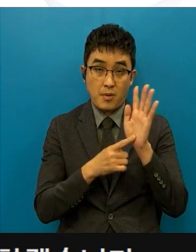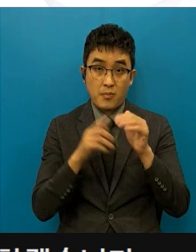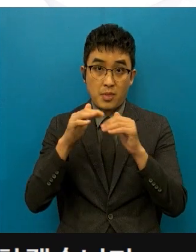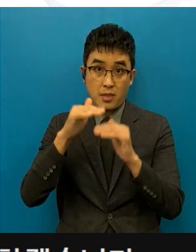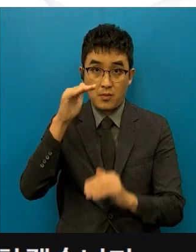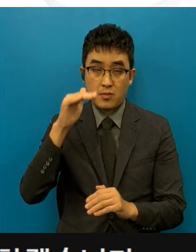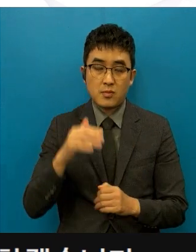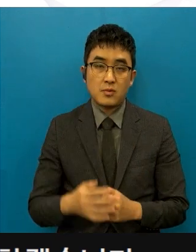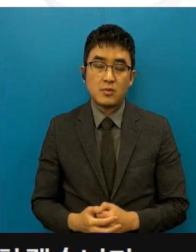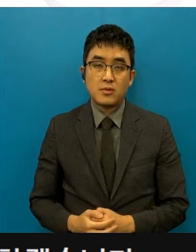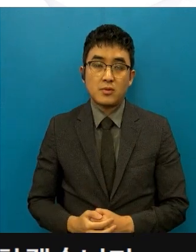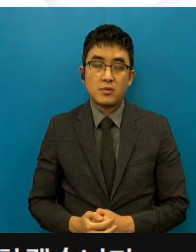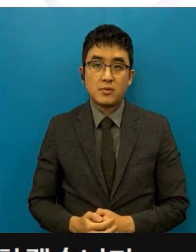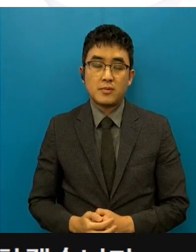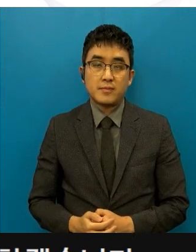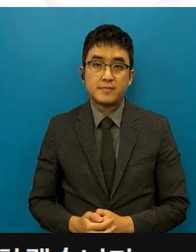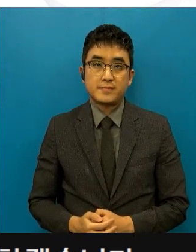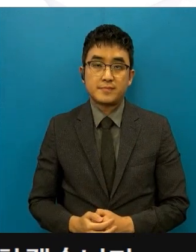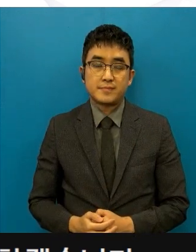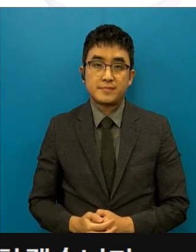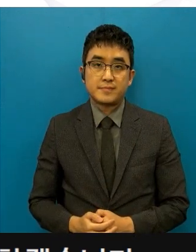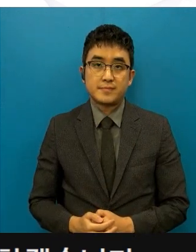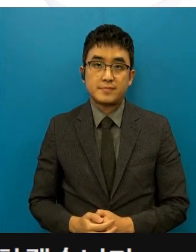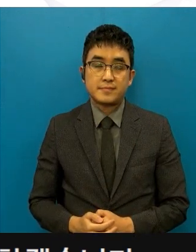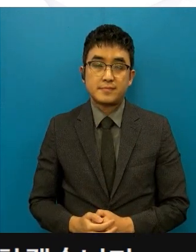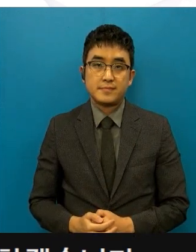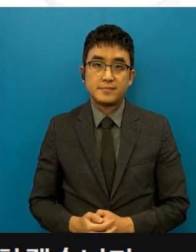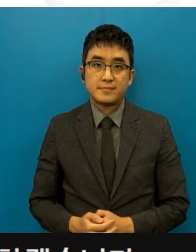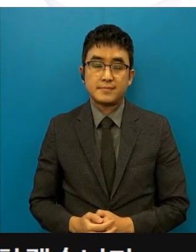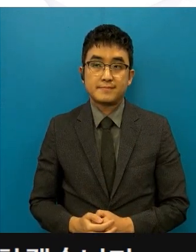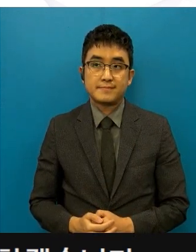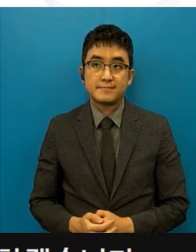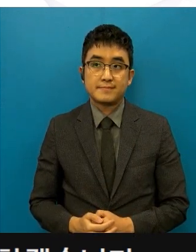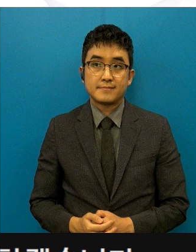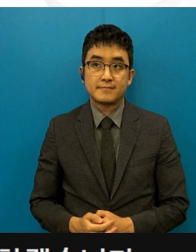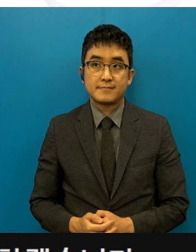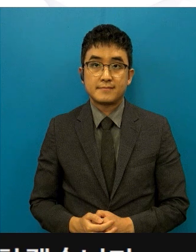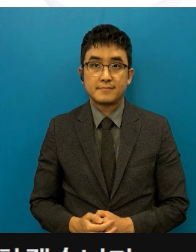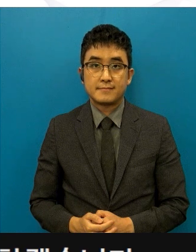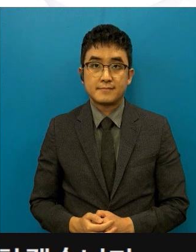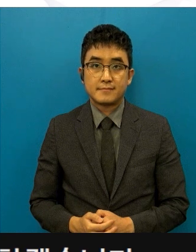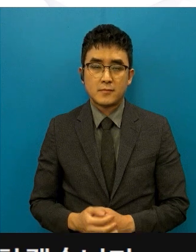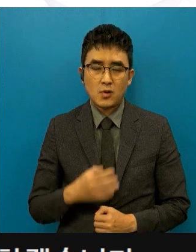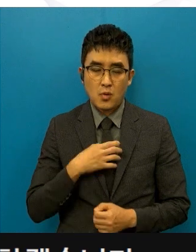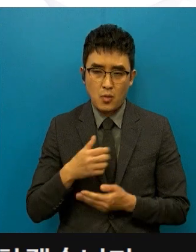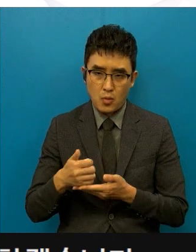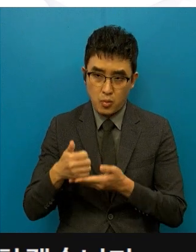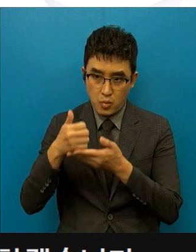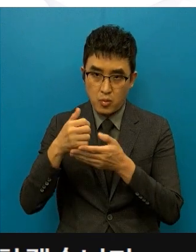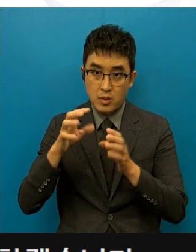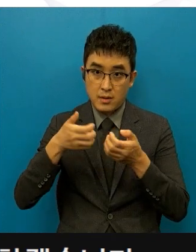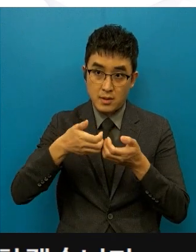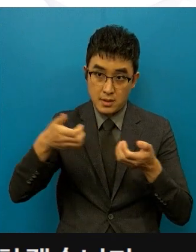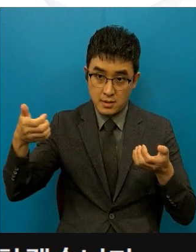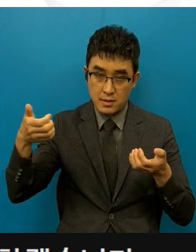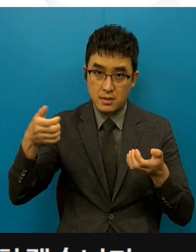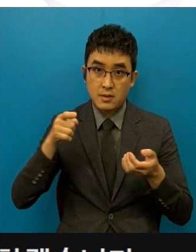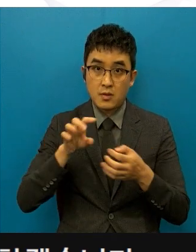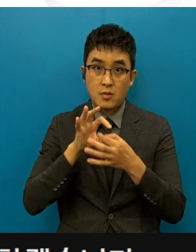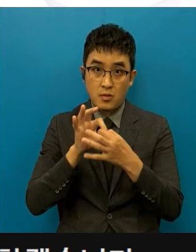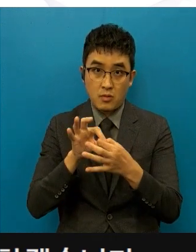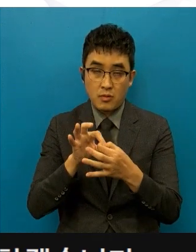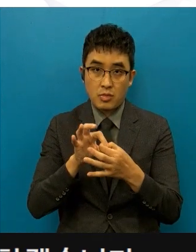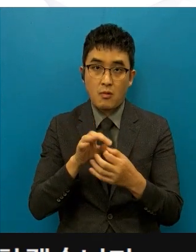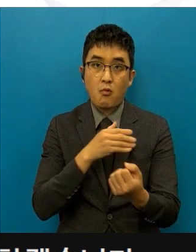European perspective. I will start my presentation by first giving a short definition of the right